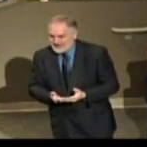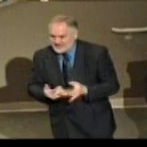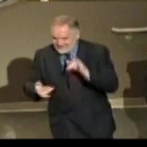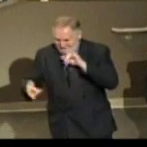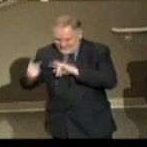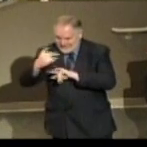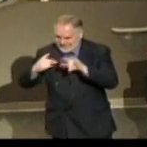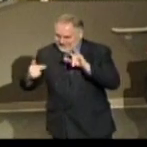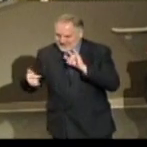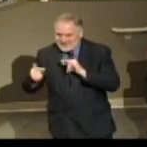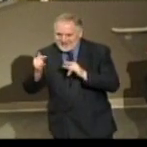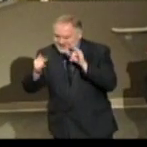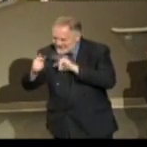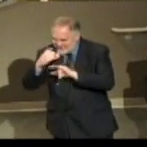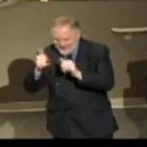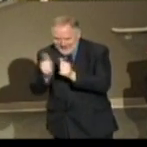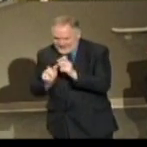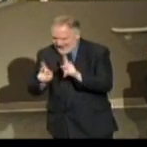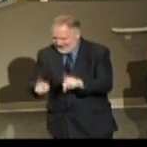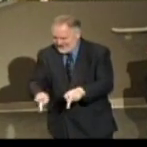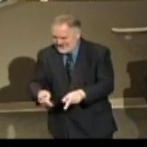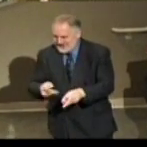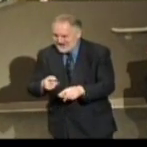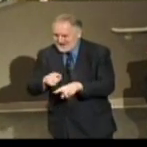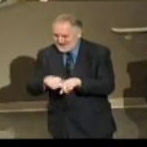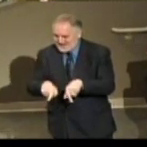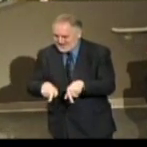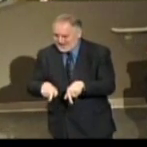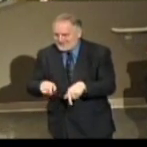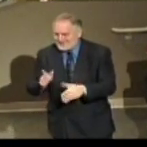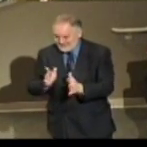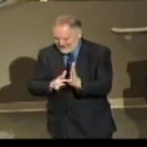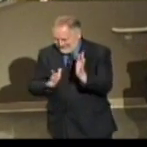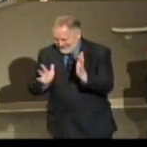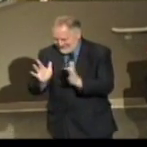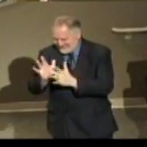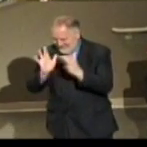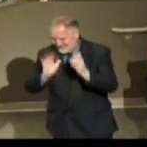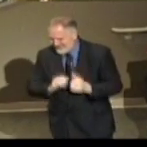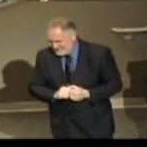that he fooled everybody except for the Son of God.